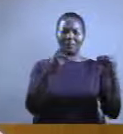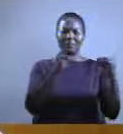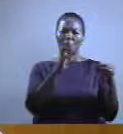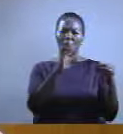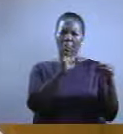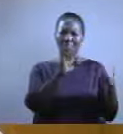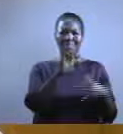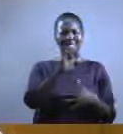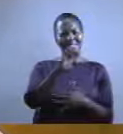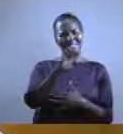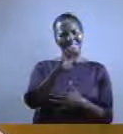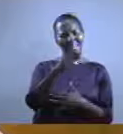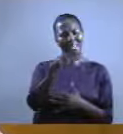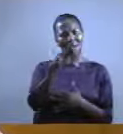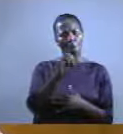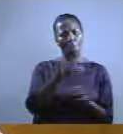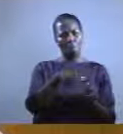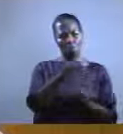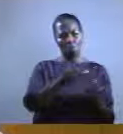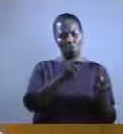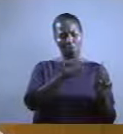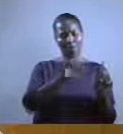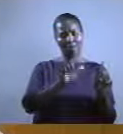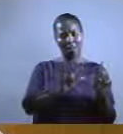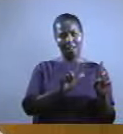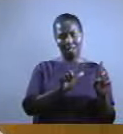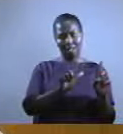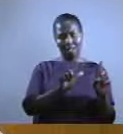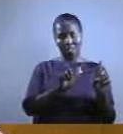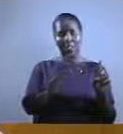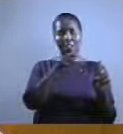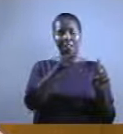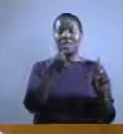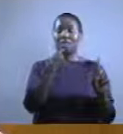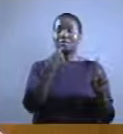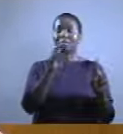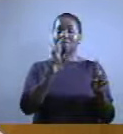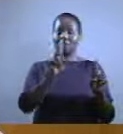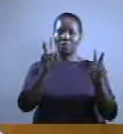company, Neil Froneman, said the following: